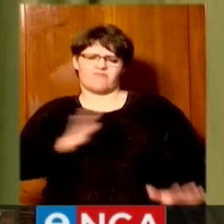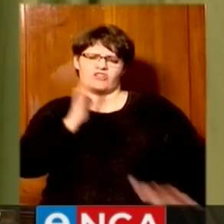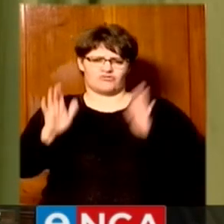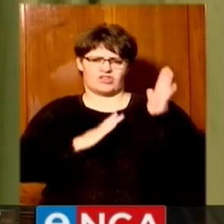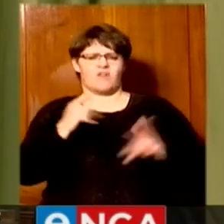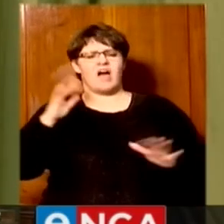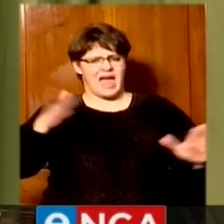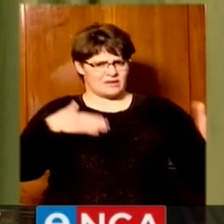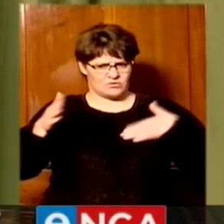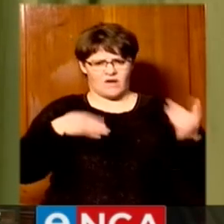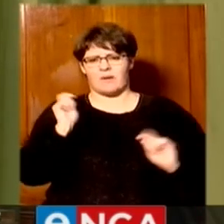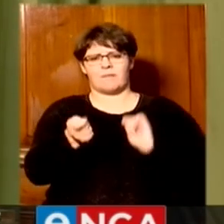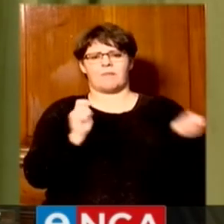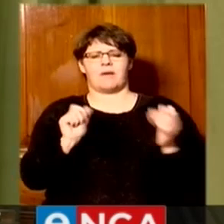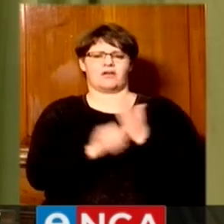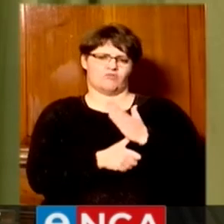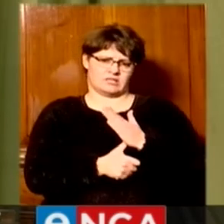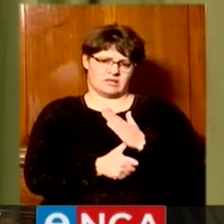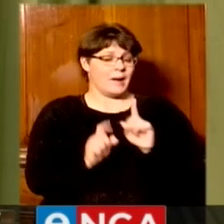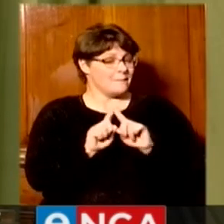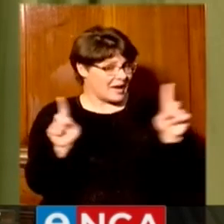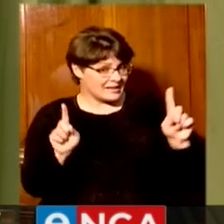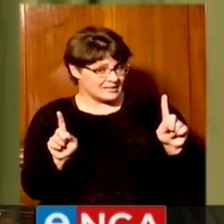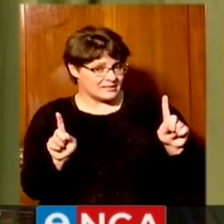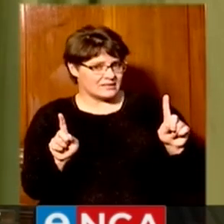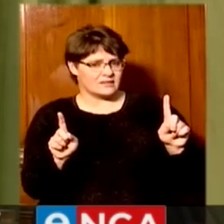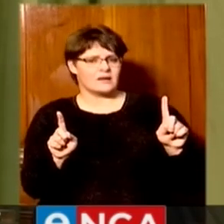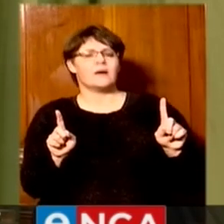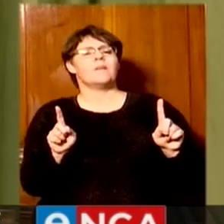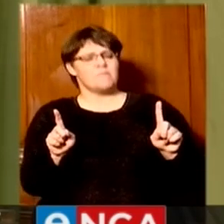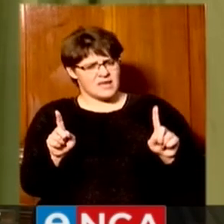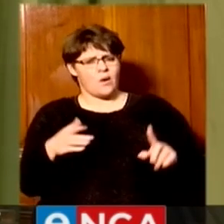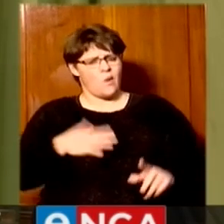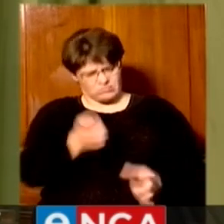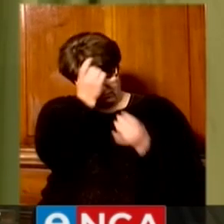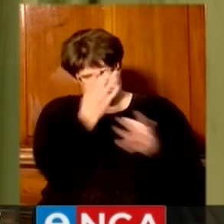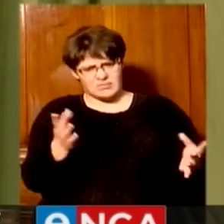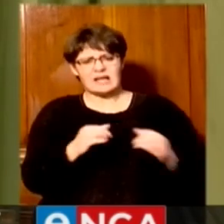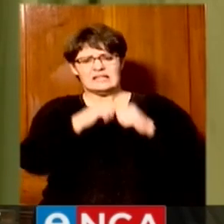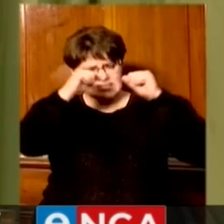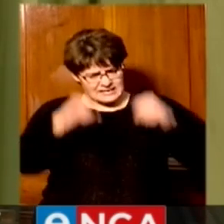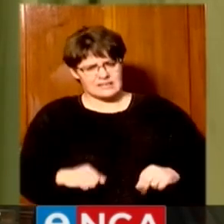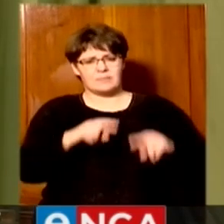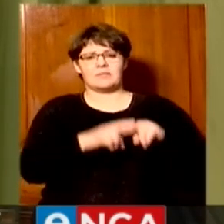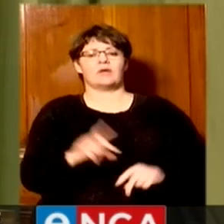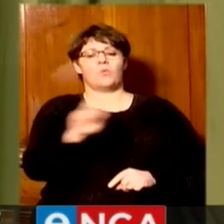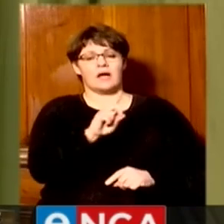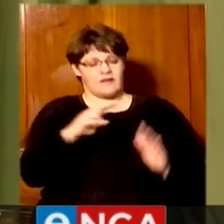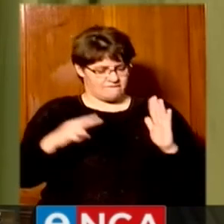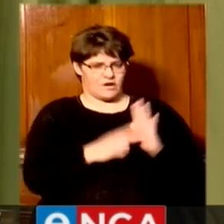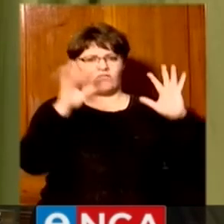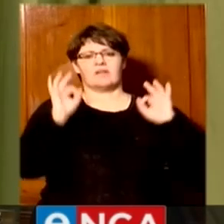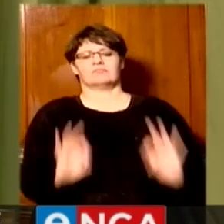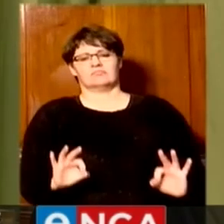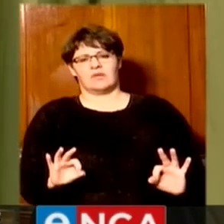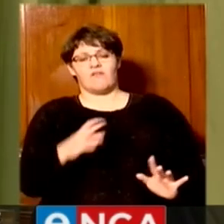the administration and payments of this grant. However, let me hasten to add that the system is dependent on verification